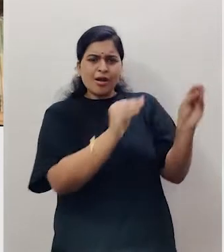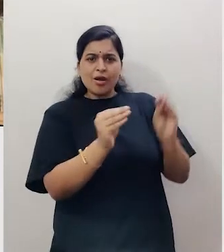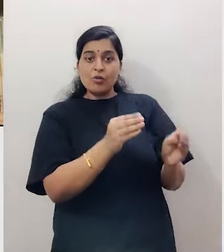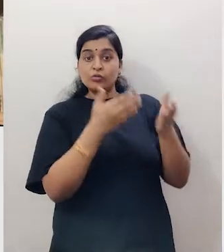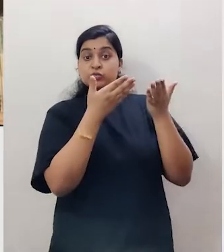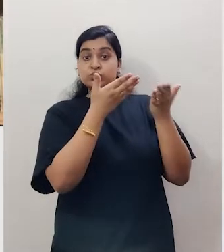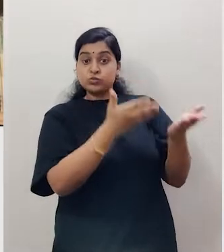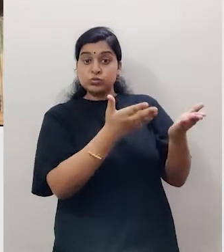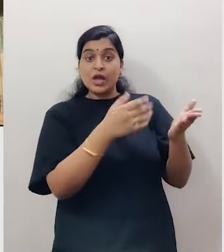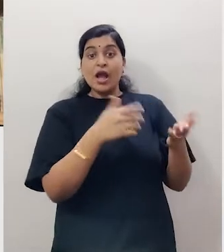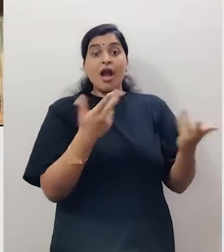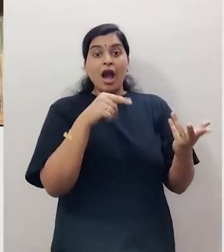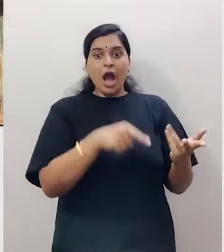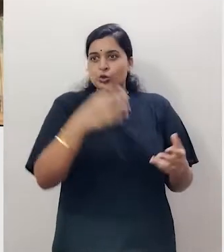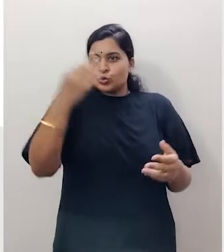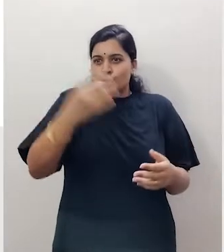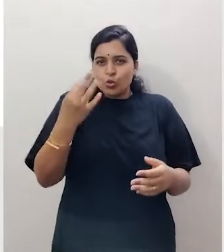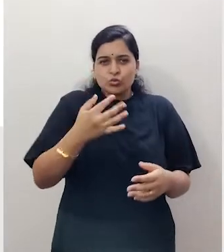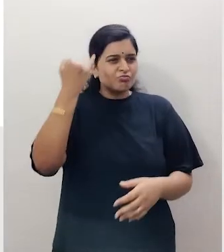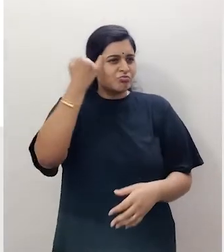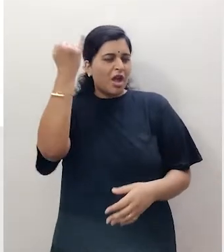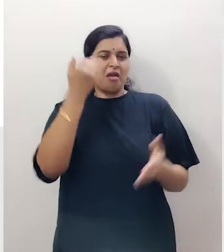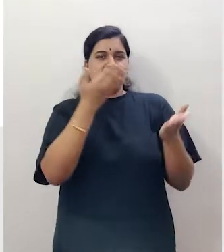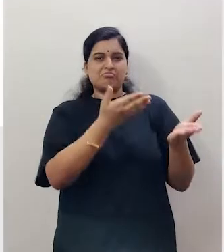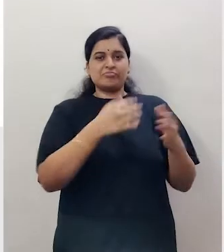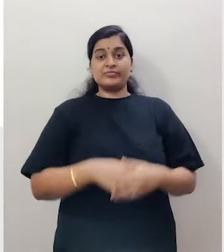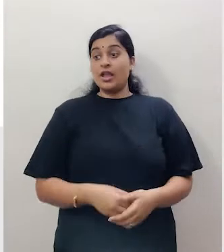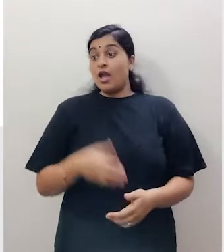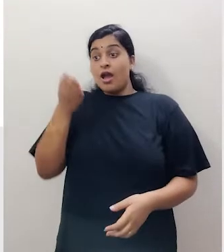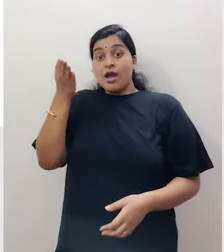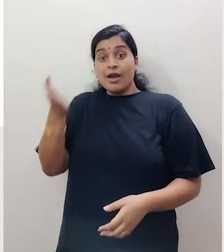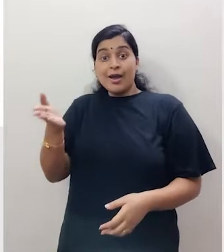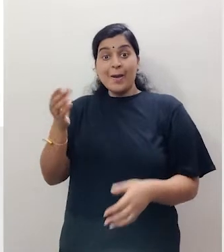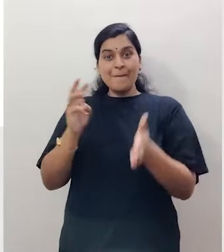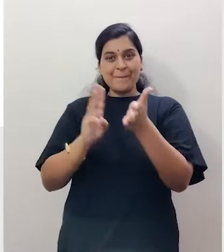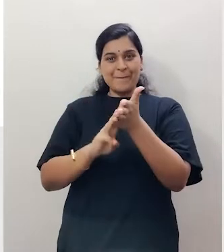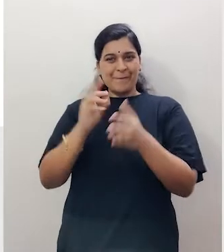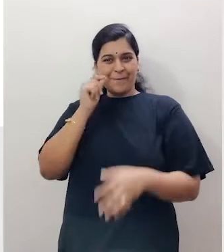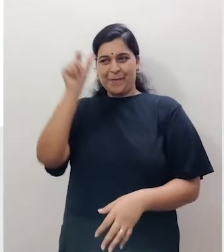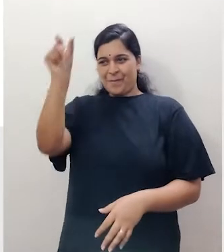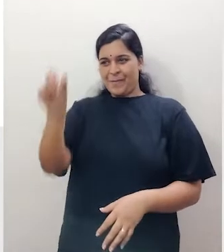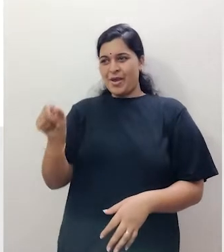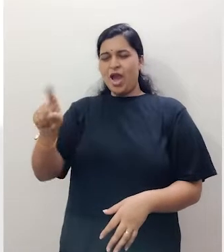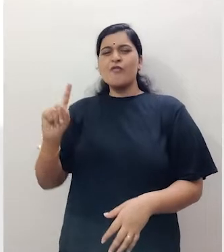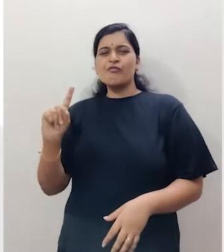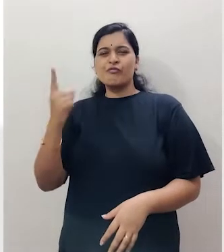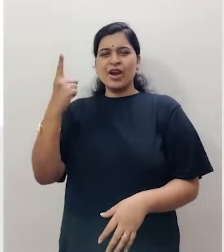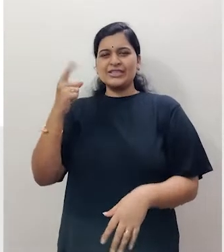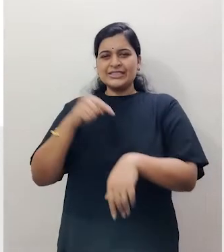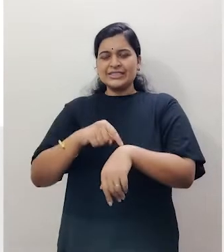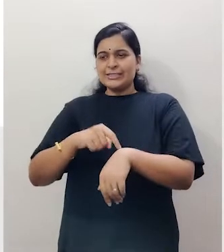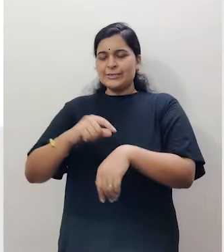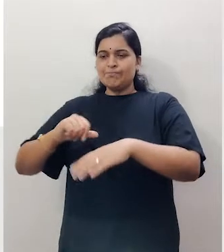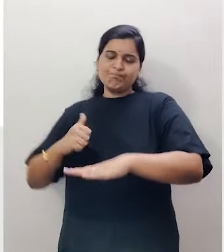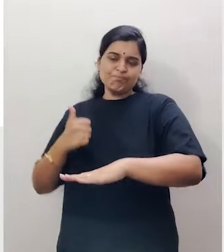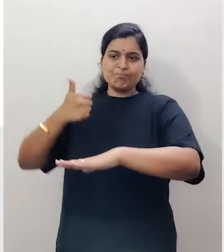and continental modernism. Mashe was the first to step out of the tradition of painting only as a ritual to